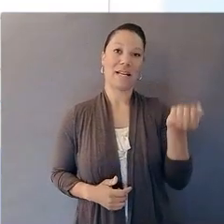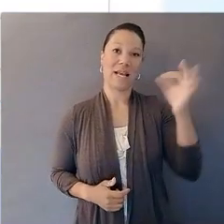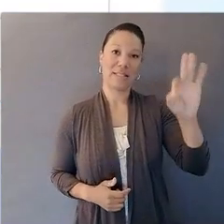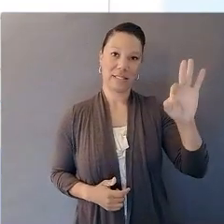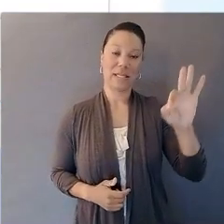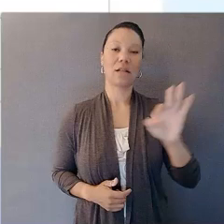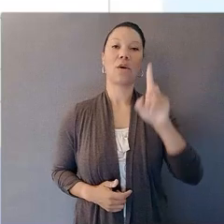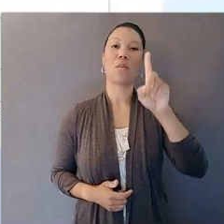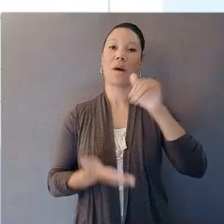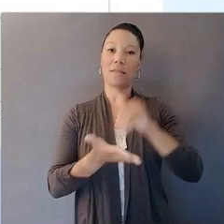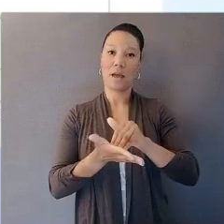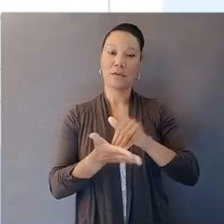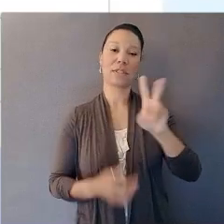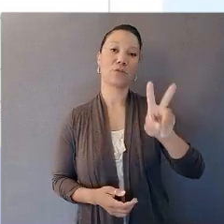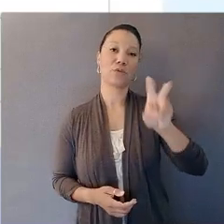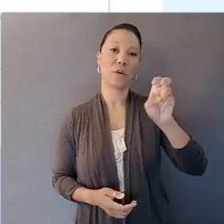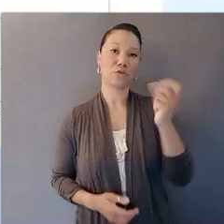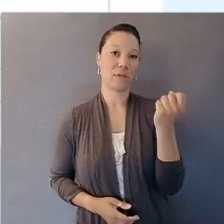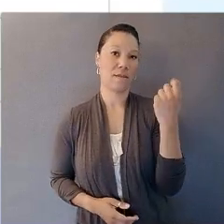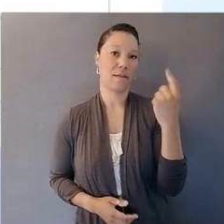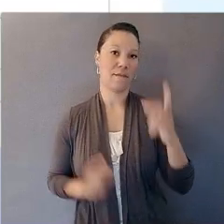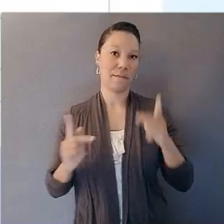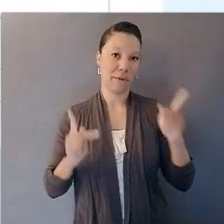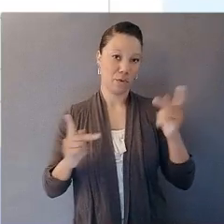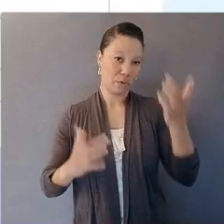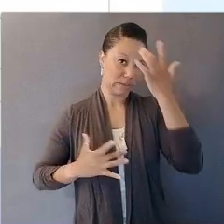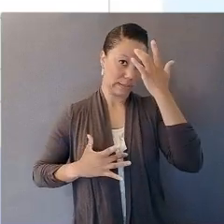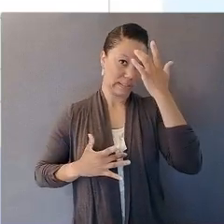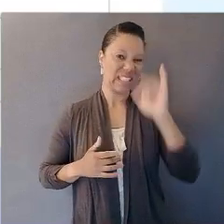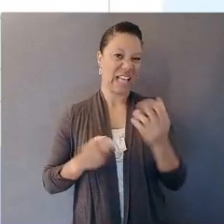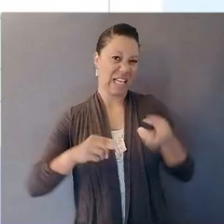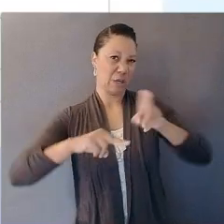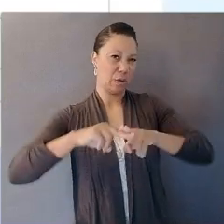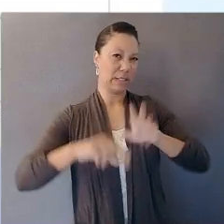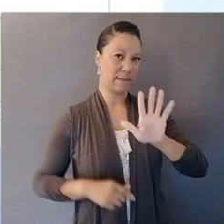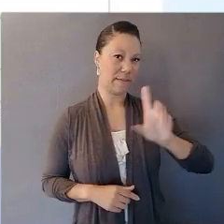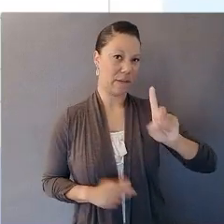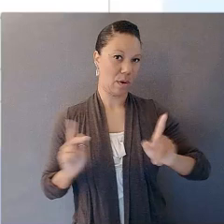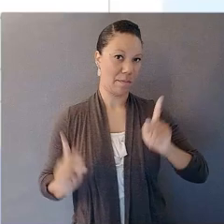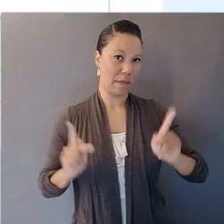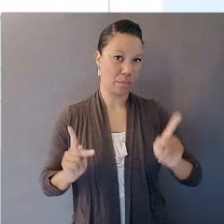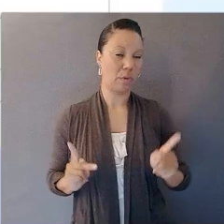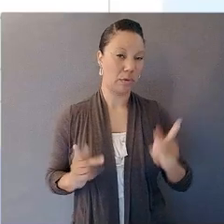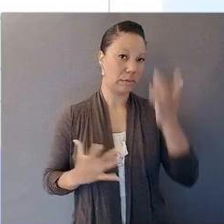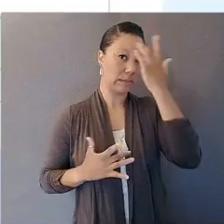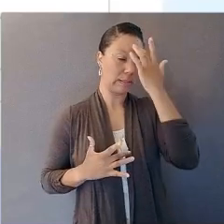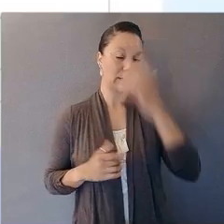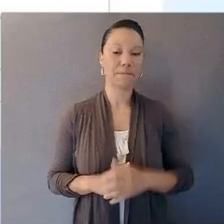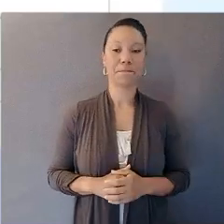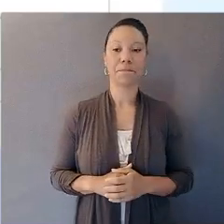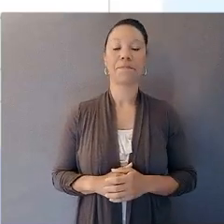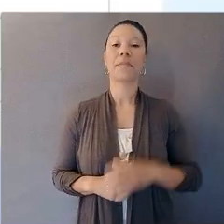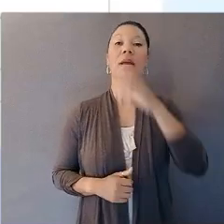1,211, an increase of 51. Right. And by age group,